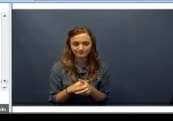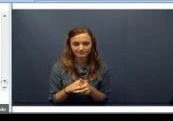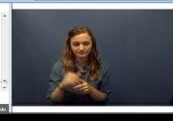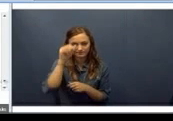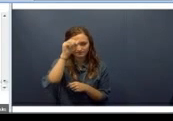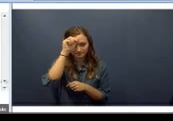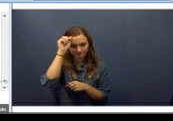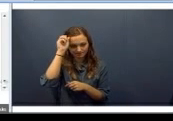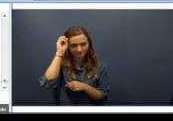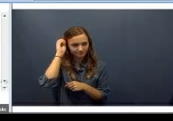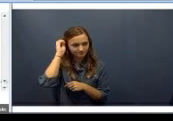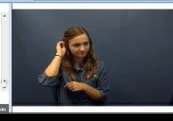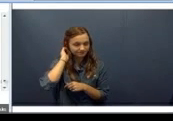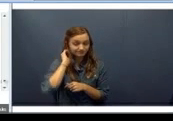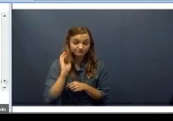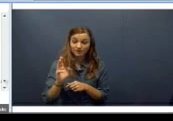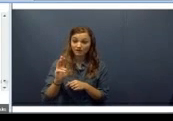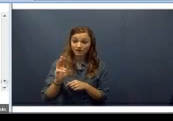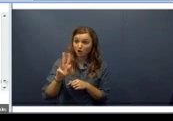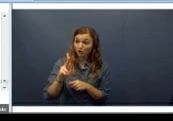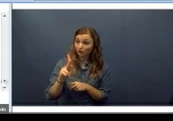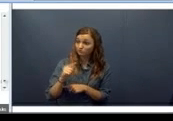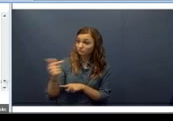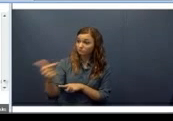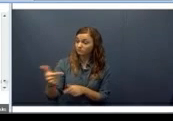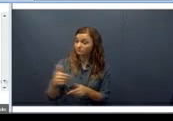to know or to inquire about.